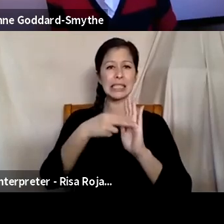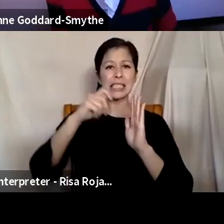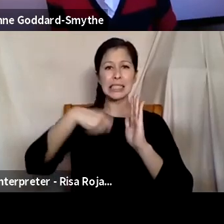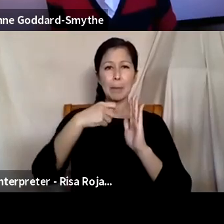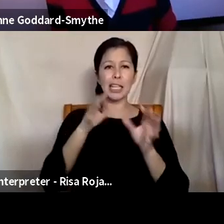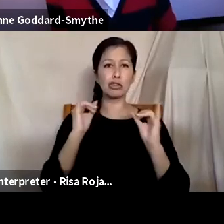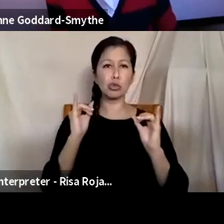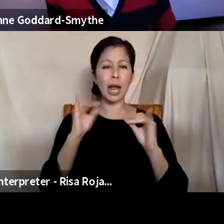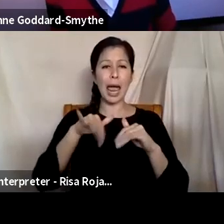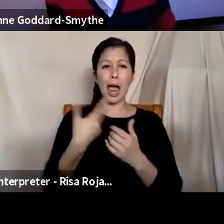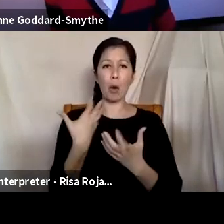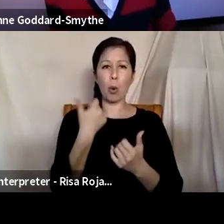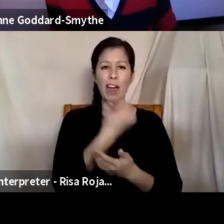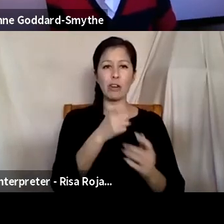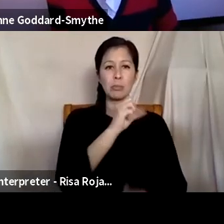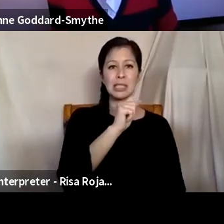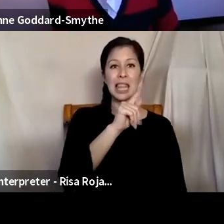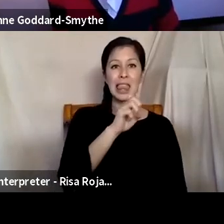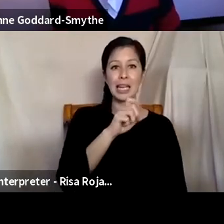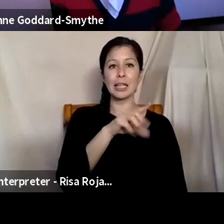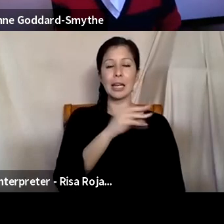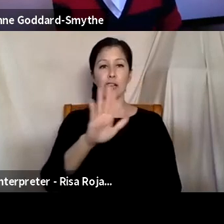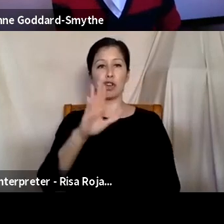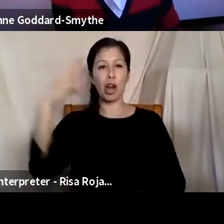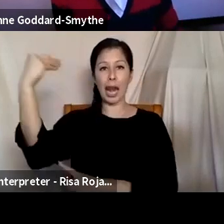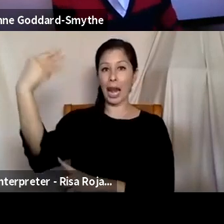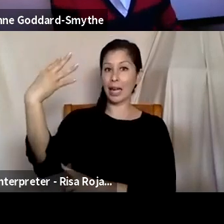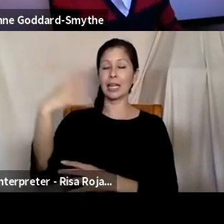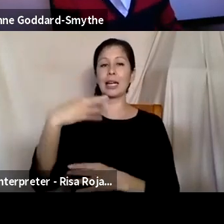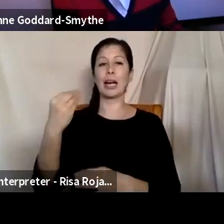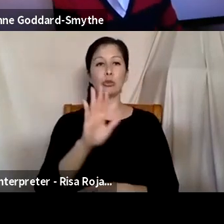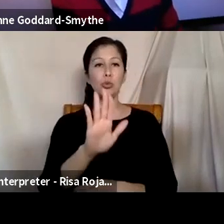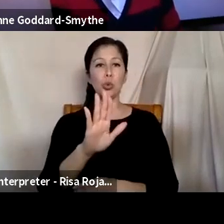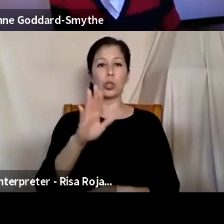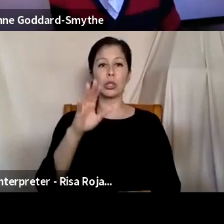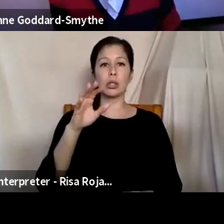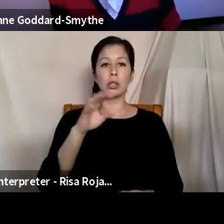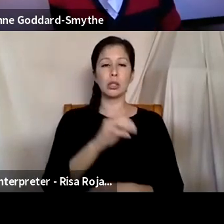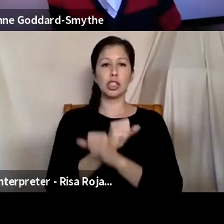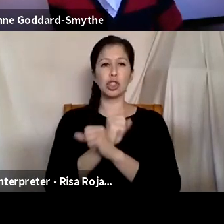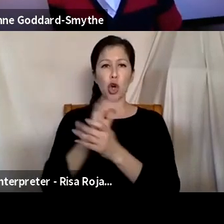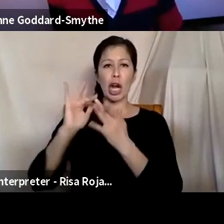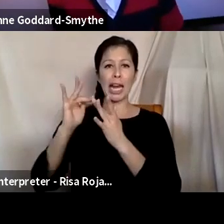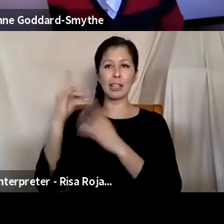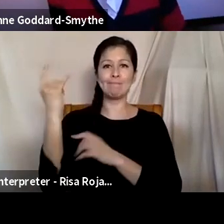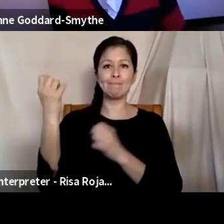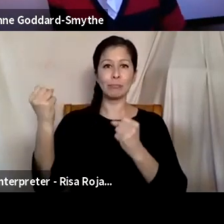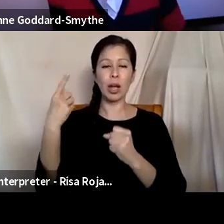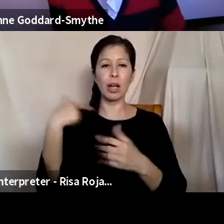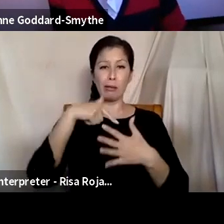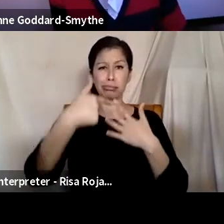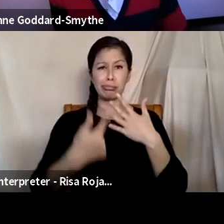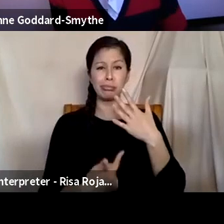want everything from your slate and your lighting and your secure internet connection, all those things that we're going to